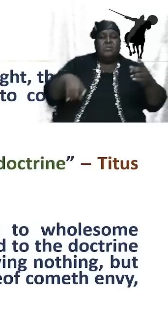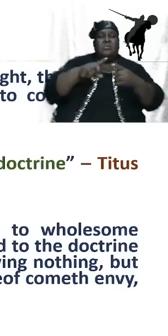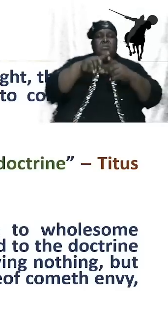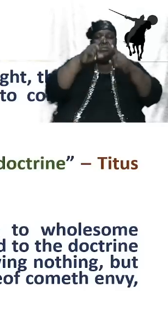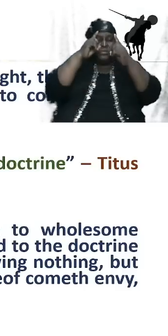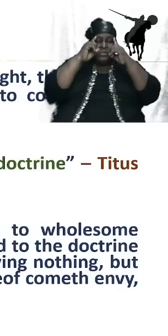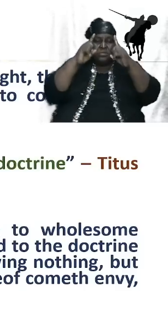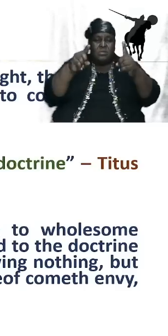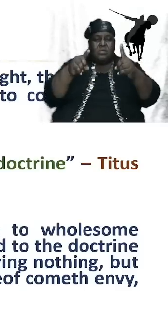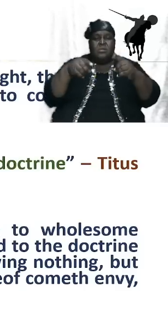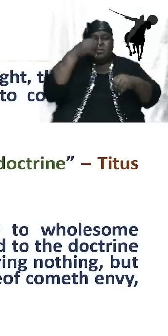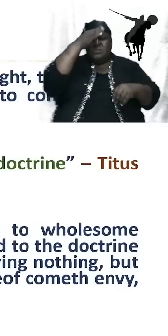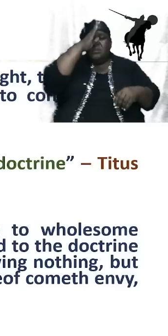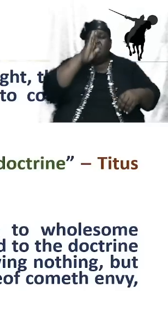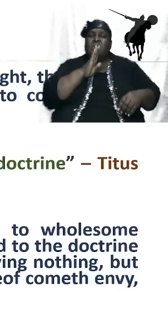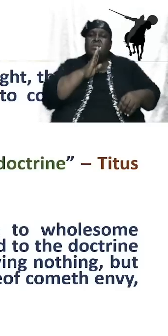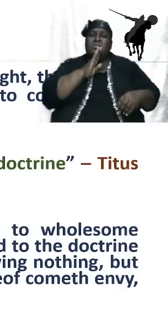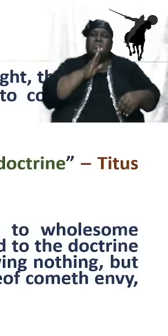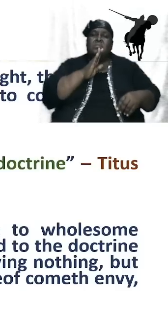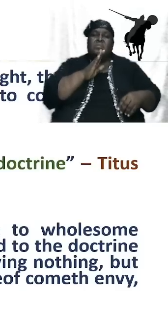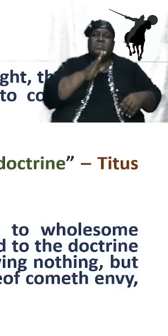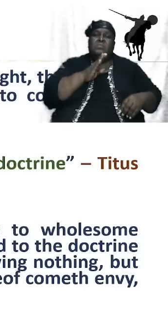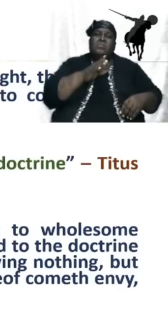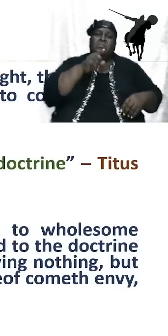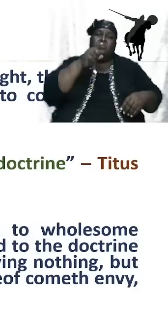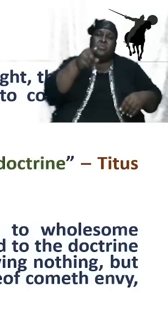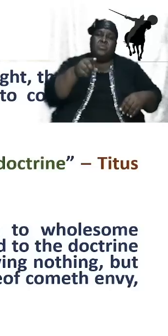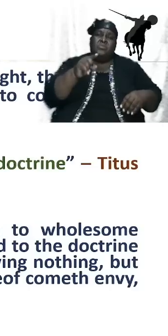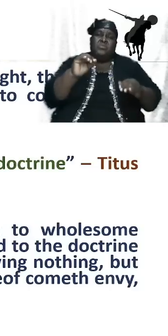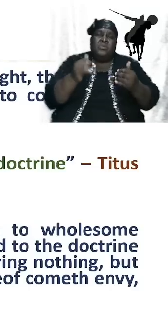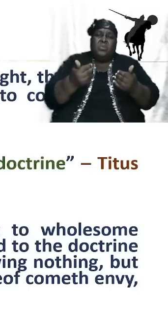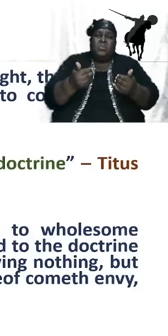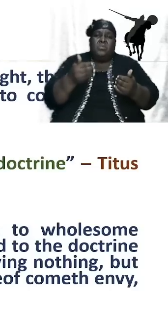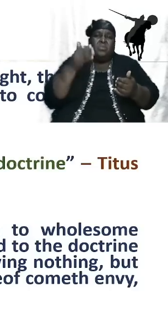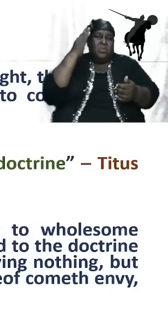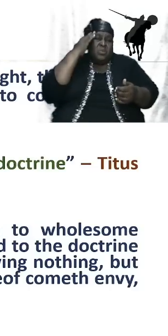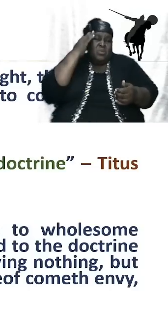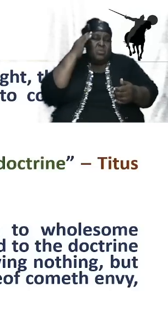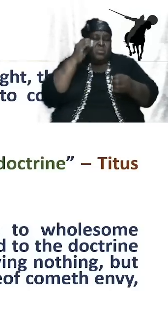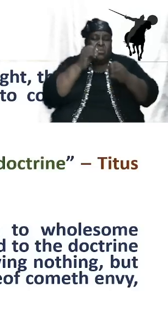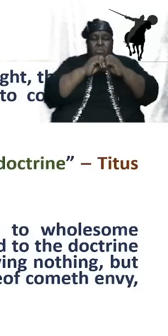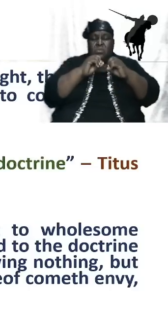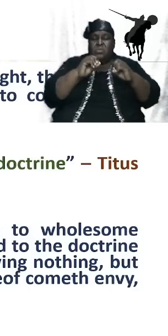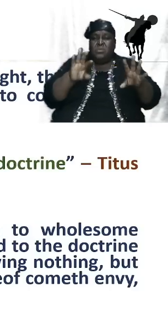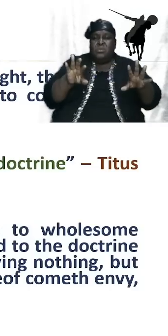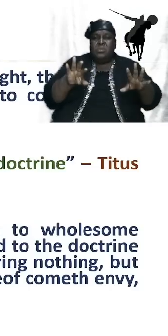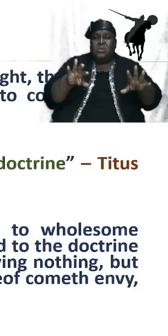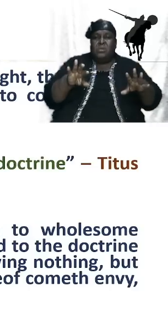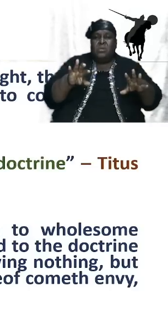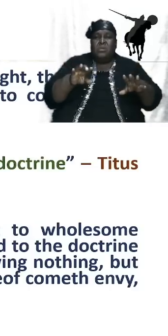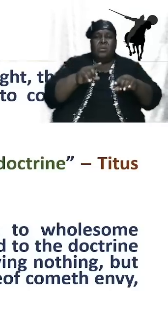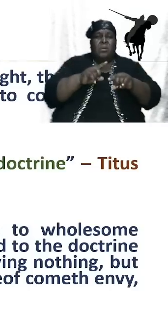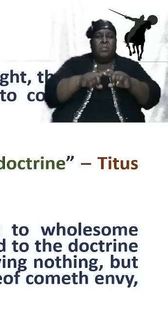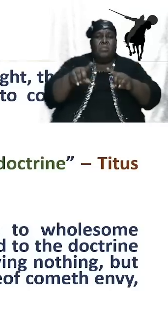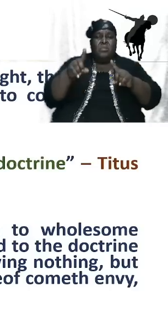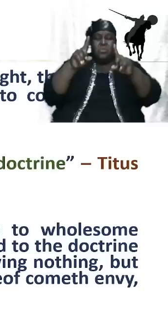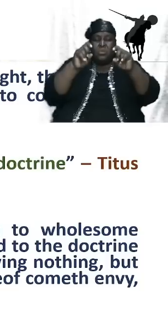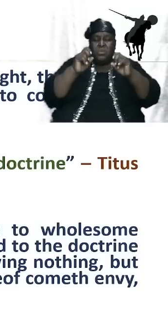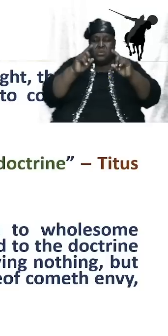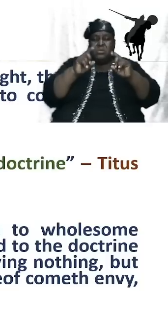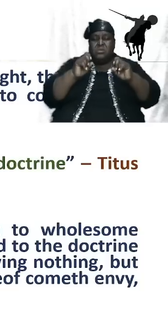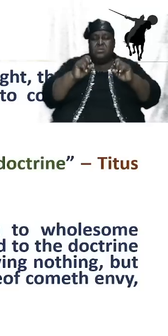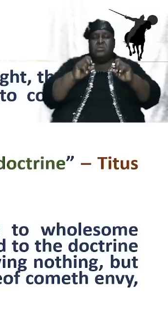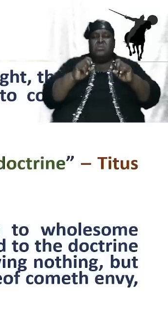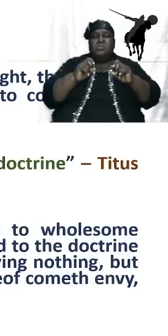to godliness, he said he is proud, knowing nothing, but doubting about questions and strifes